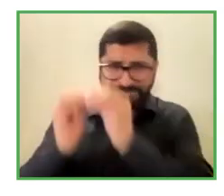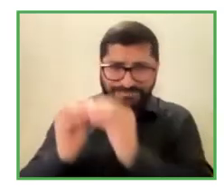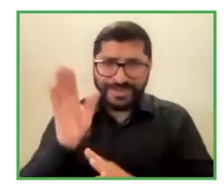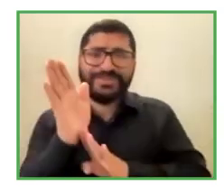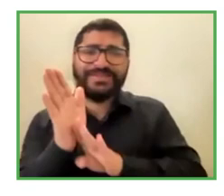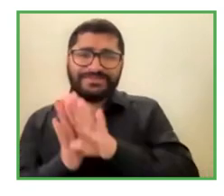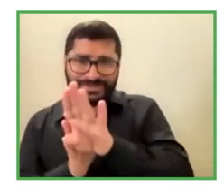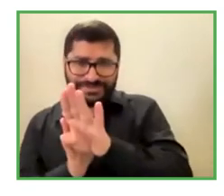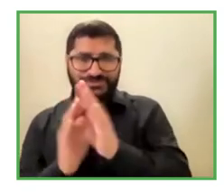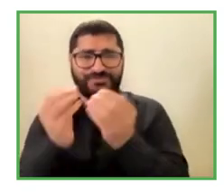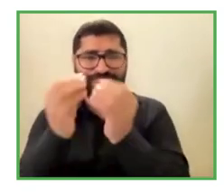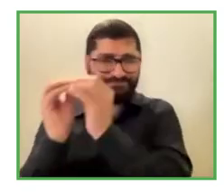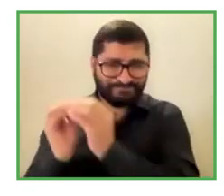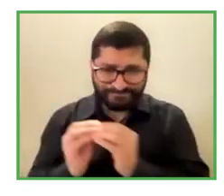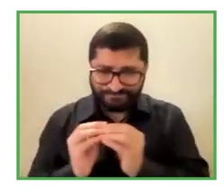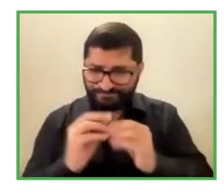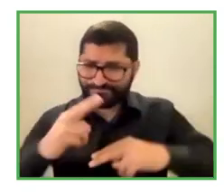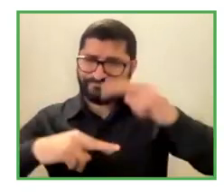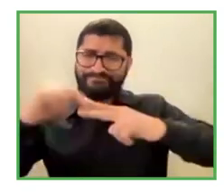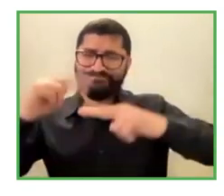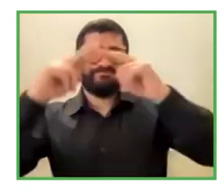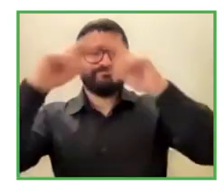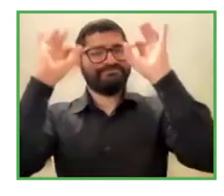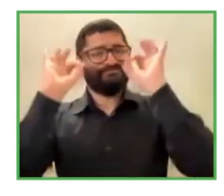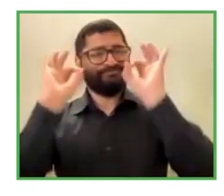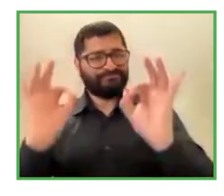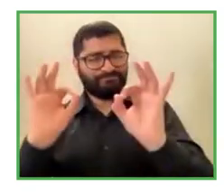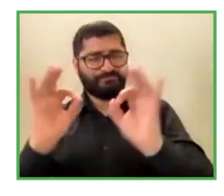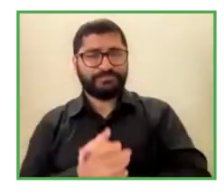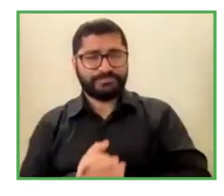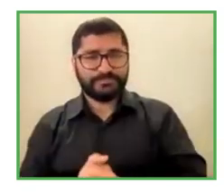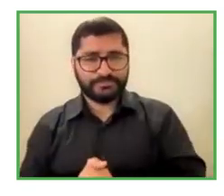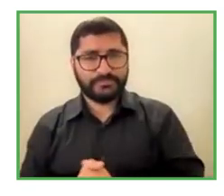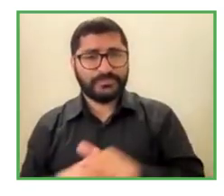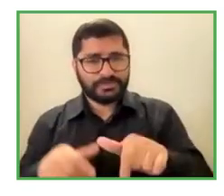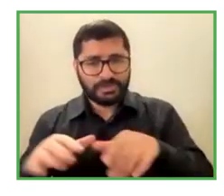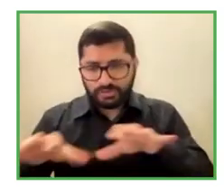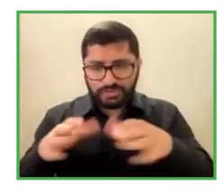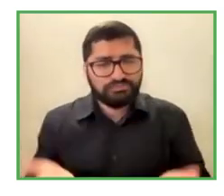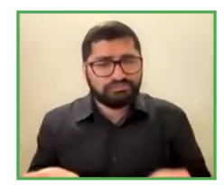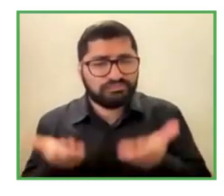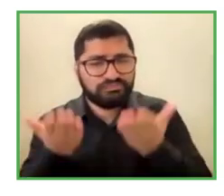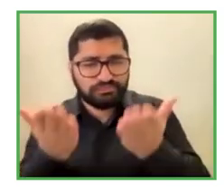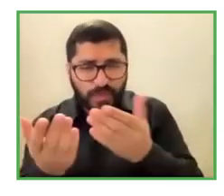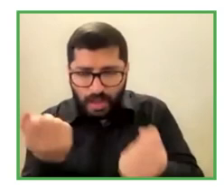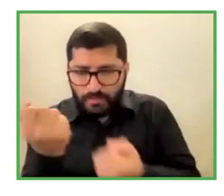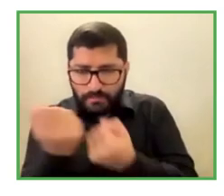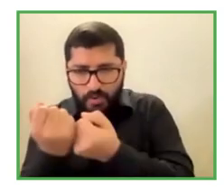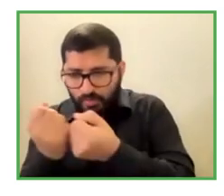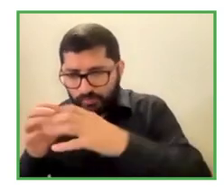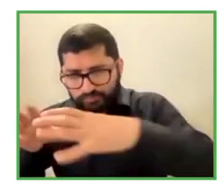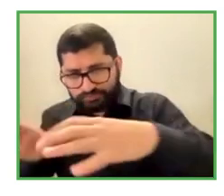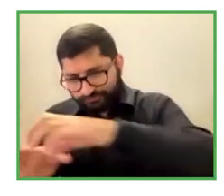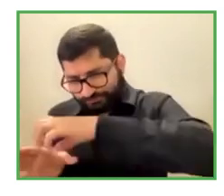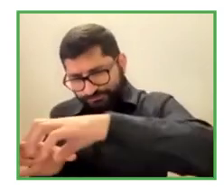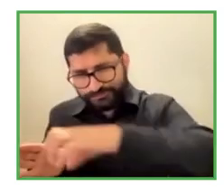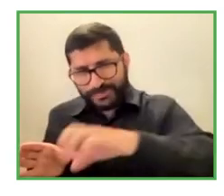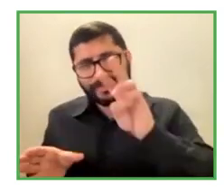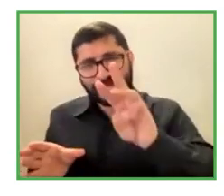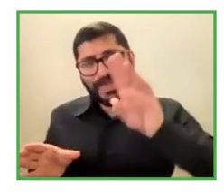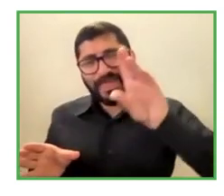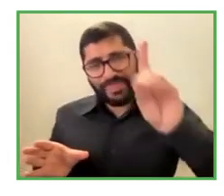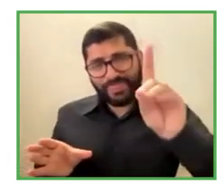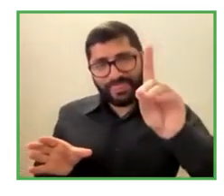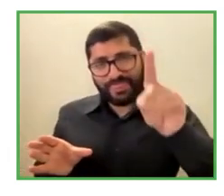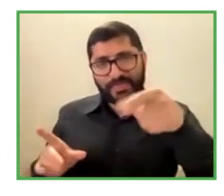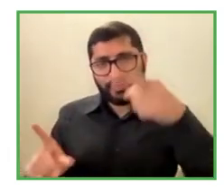we can develop and create the support tools with a 3D printing, and this will help us